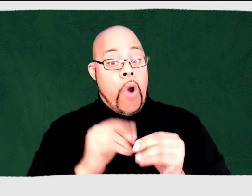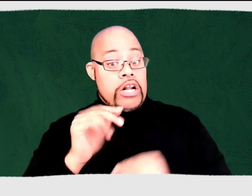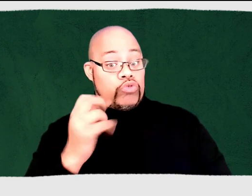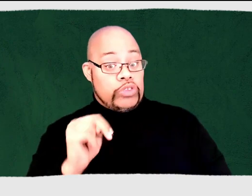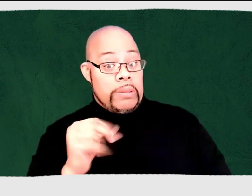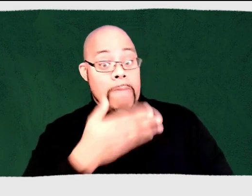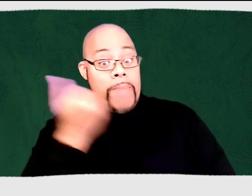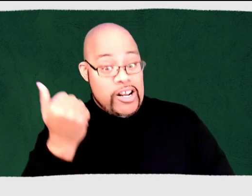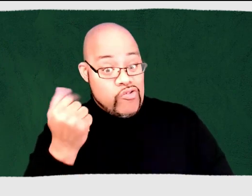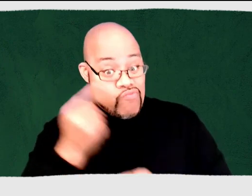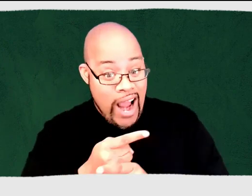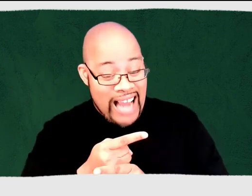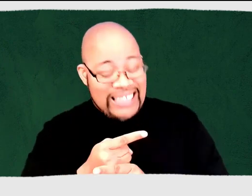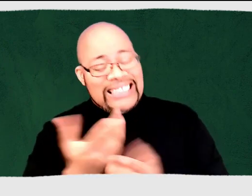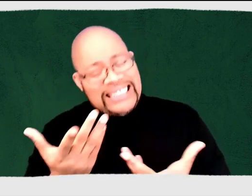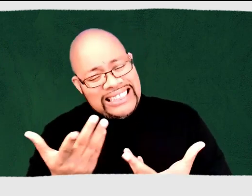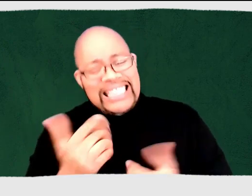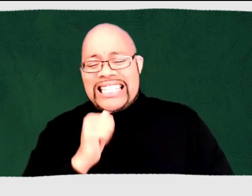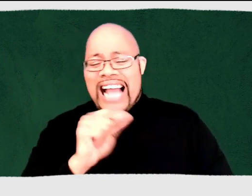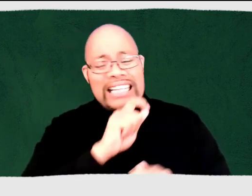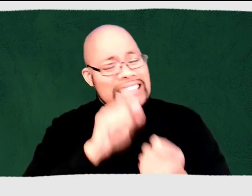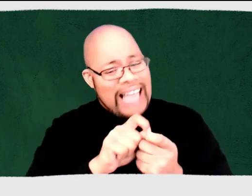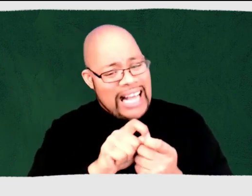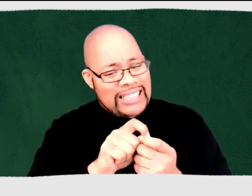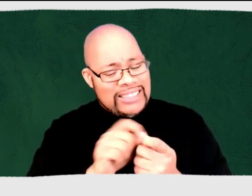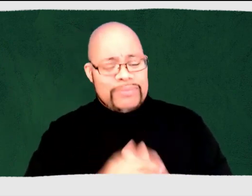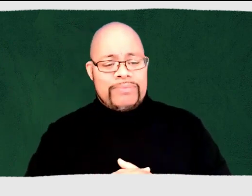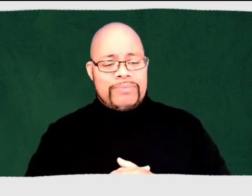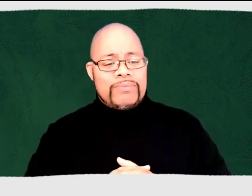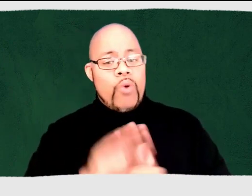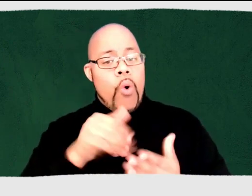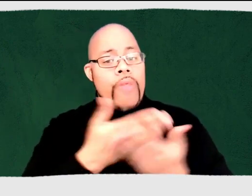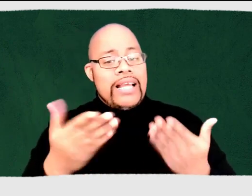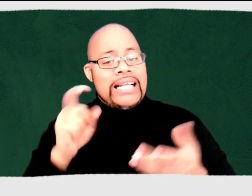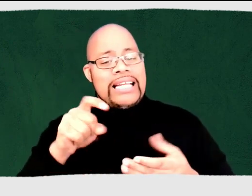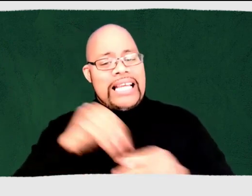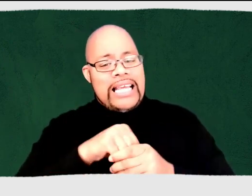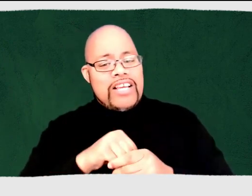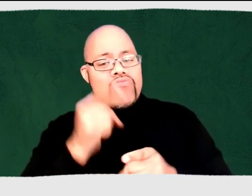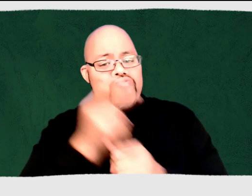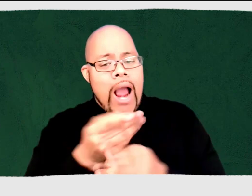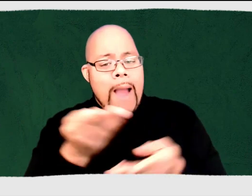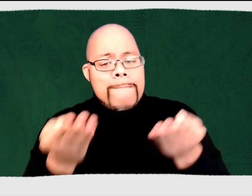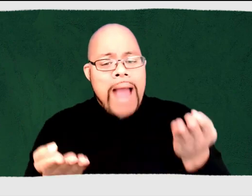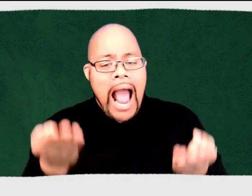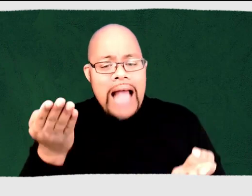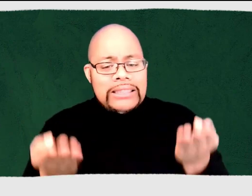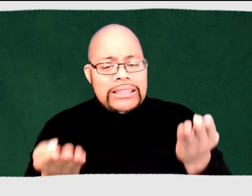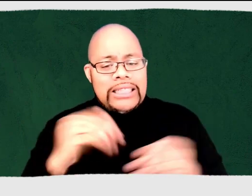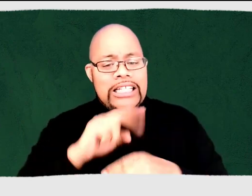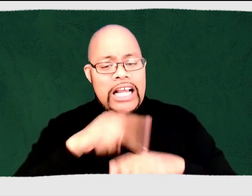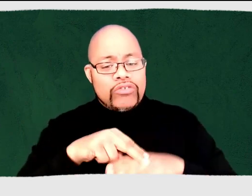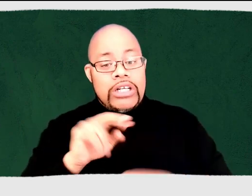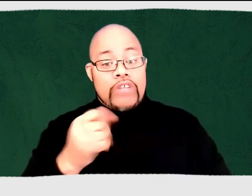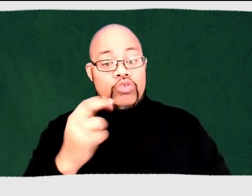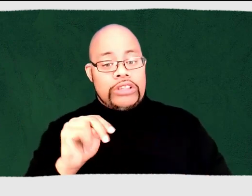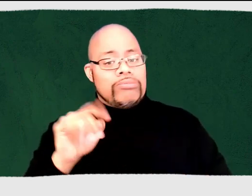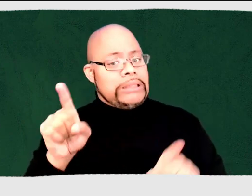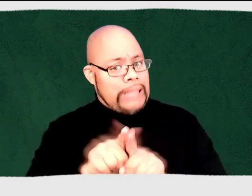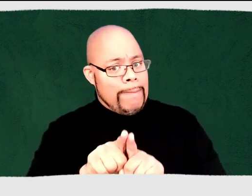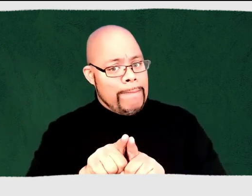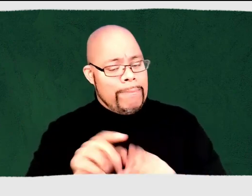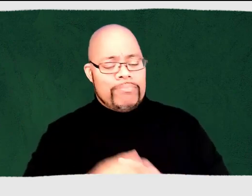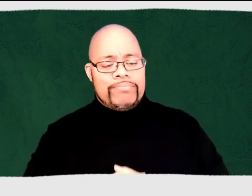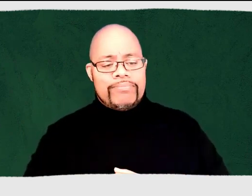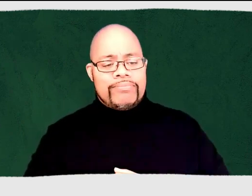better. Well, it's not exactly true. All things need to be in balance in nature, and nitrogen is no exception.